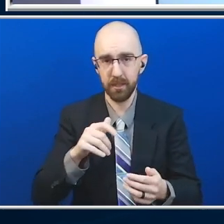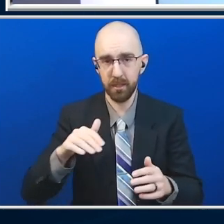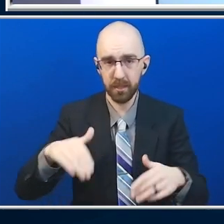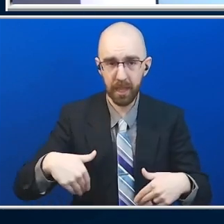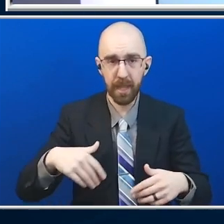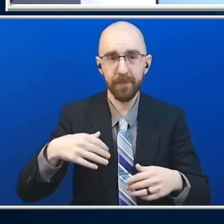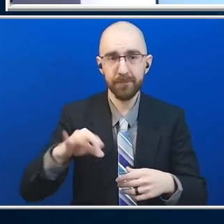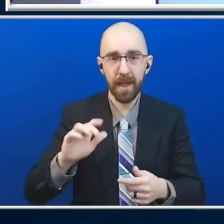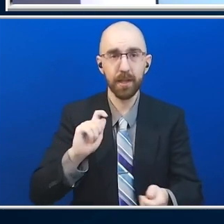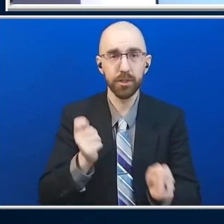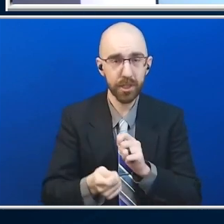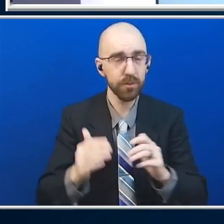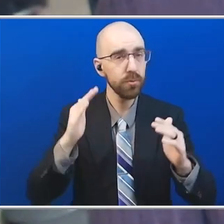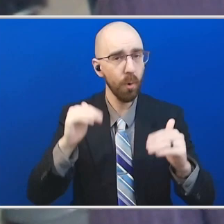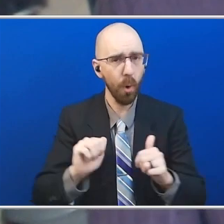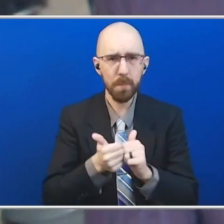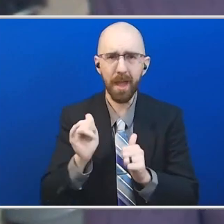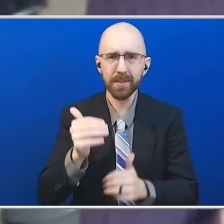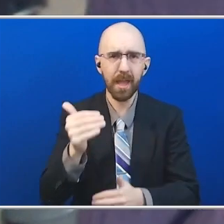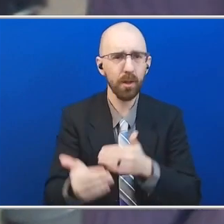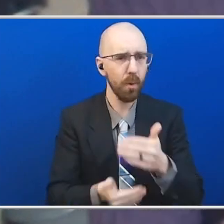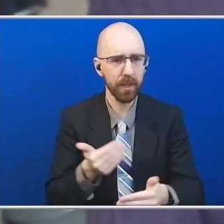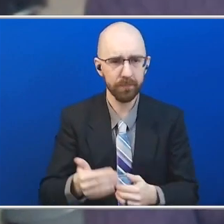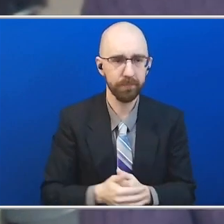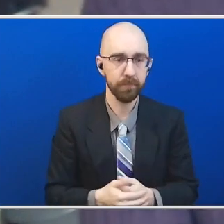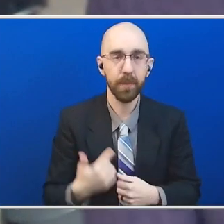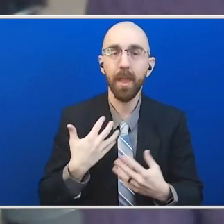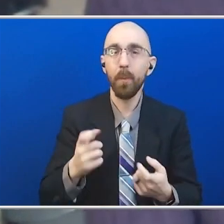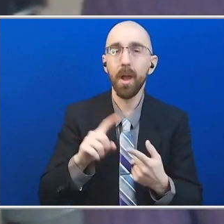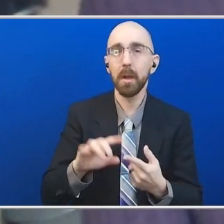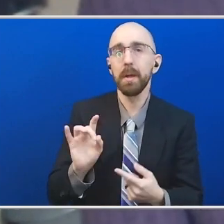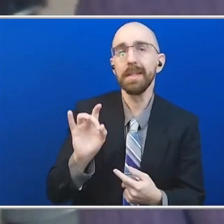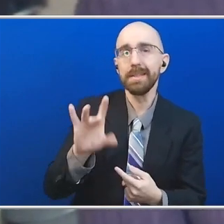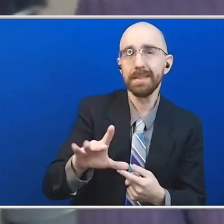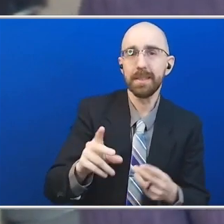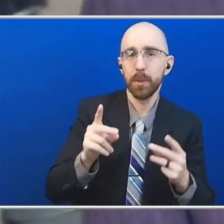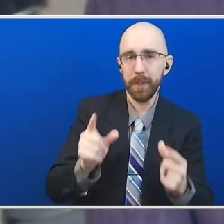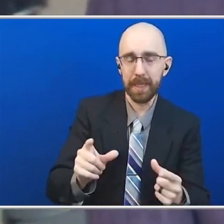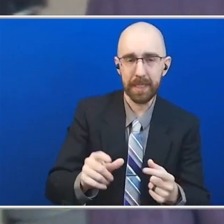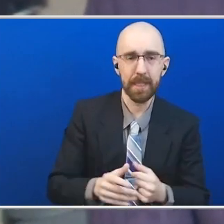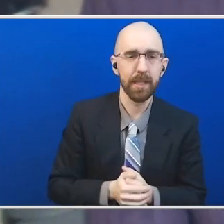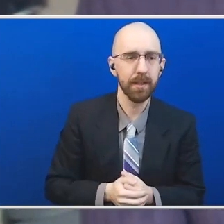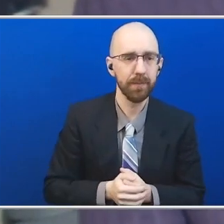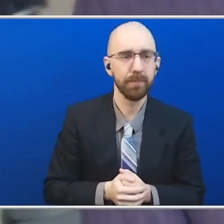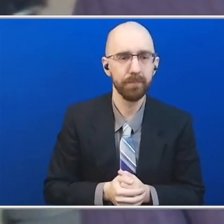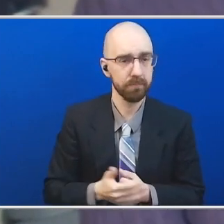or how's that going? Well, I wanted to share something really quick. Please.